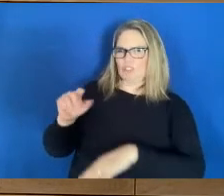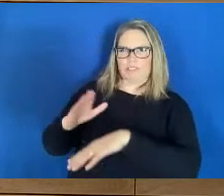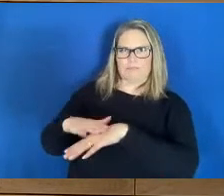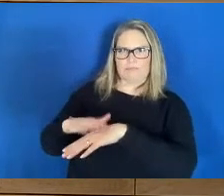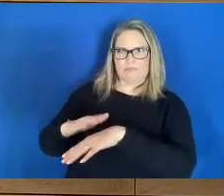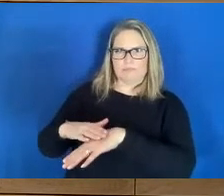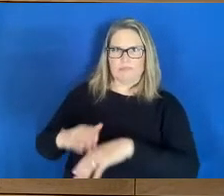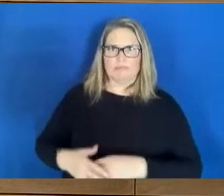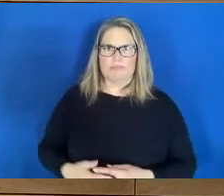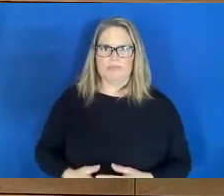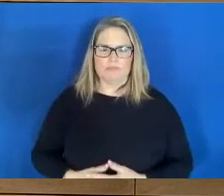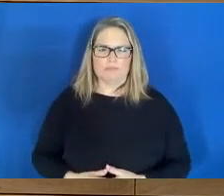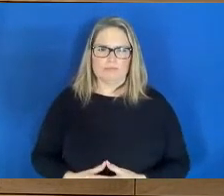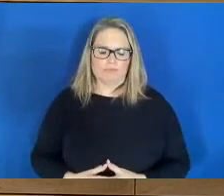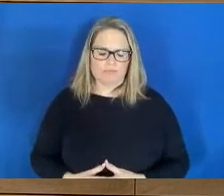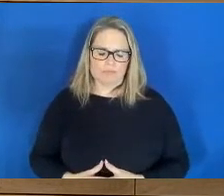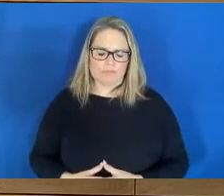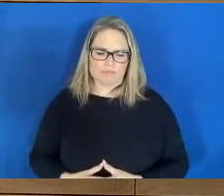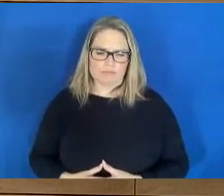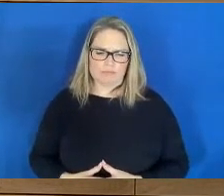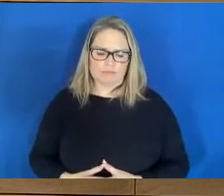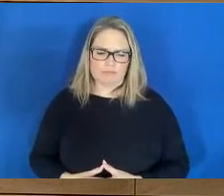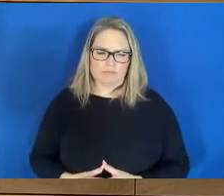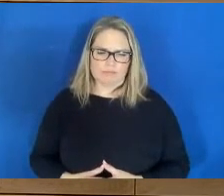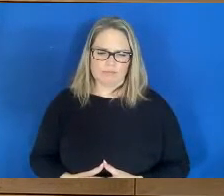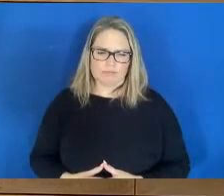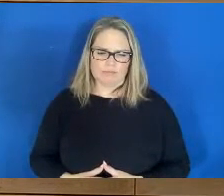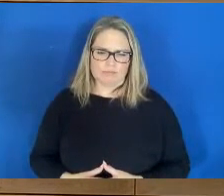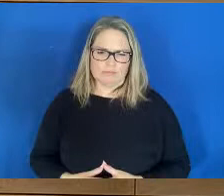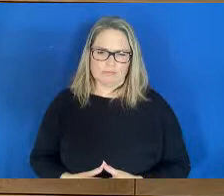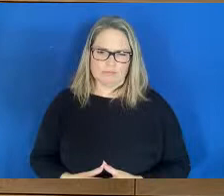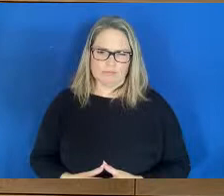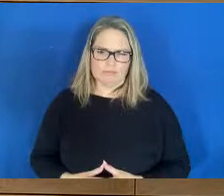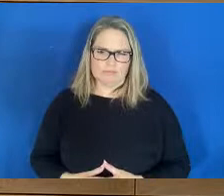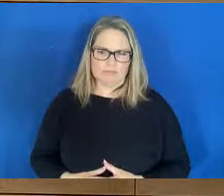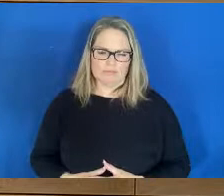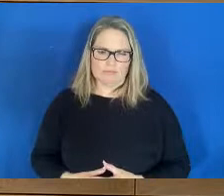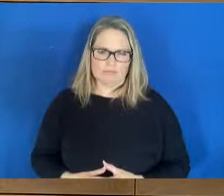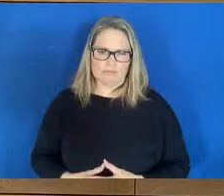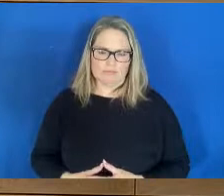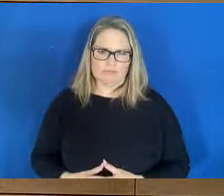app. And I guess, are there certain learnings